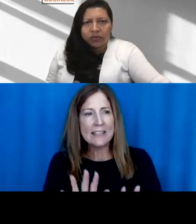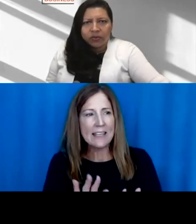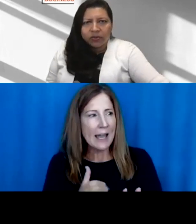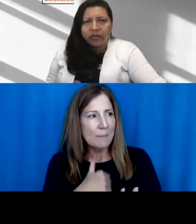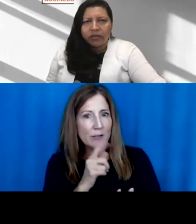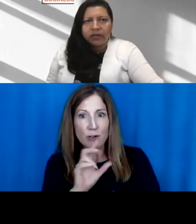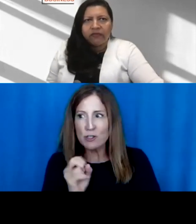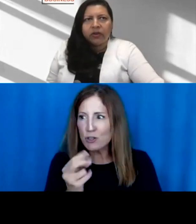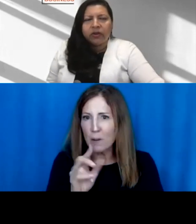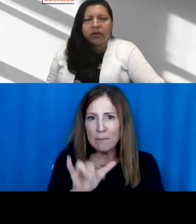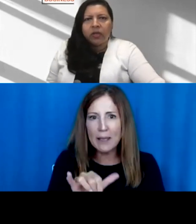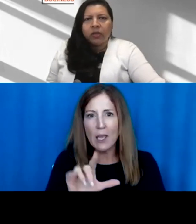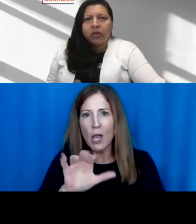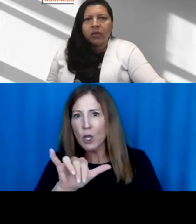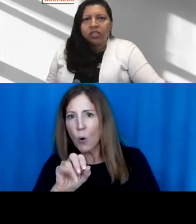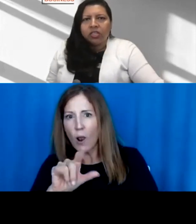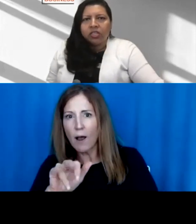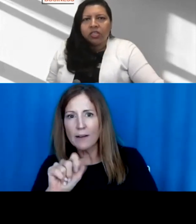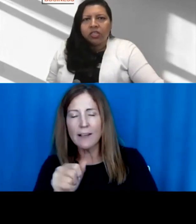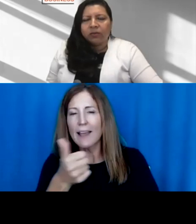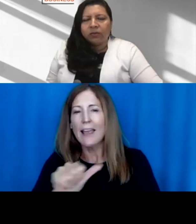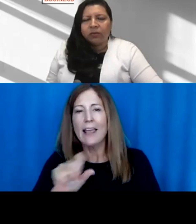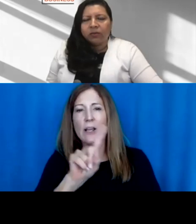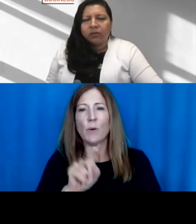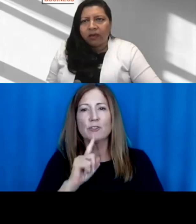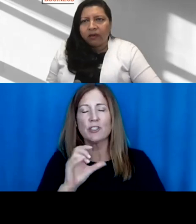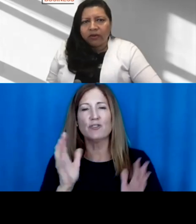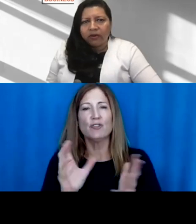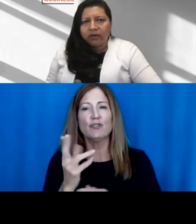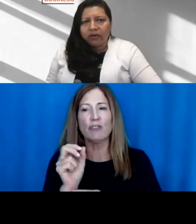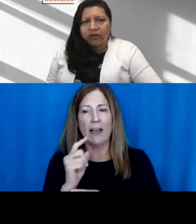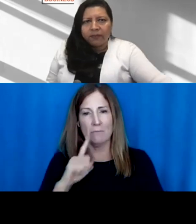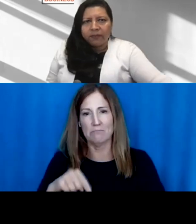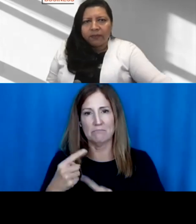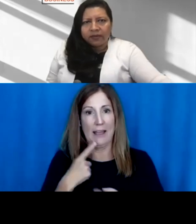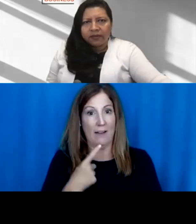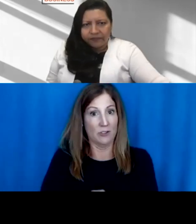Shelby or Yolanda, if there are questions in the chat just Sure. about what I covered.